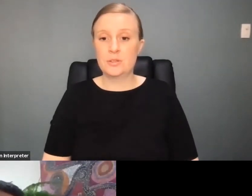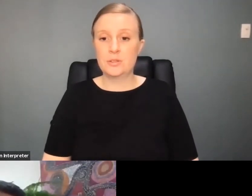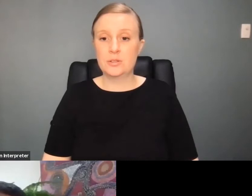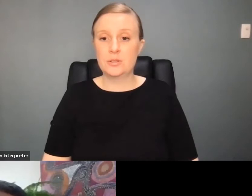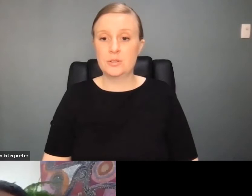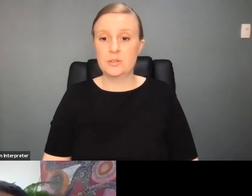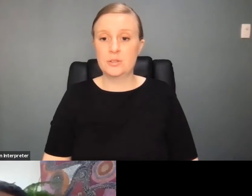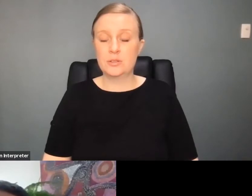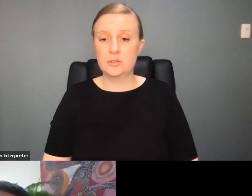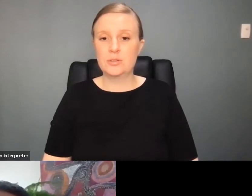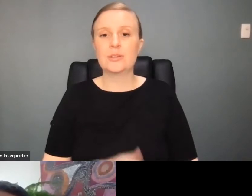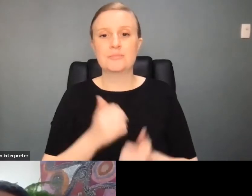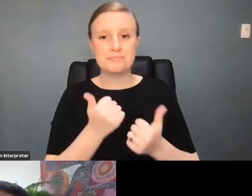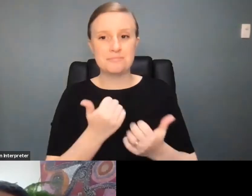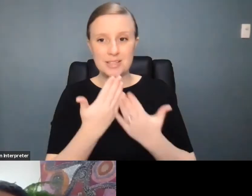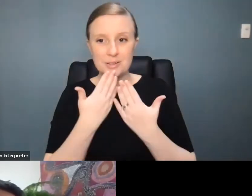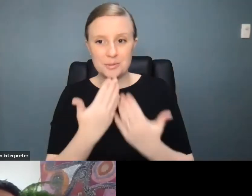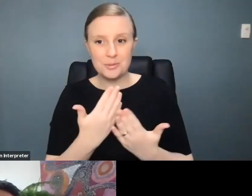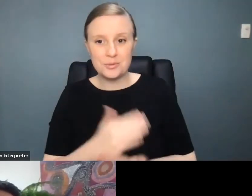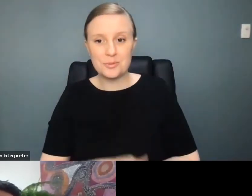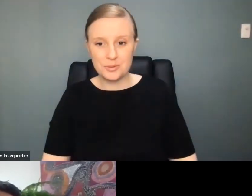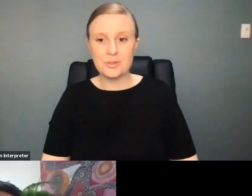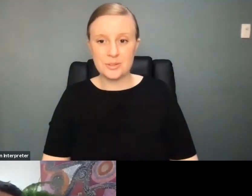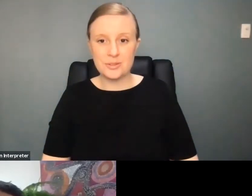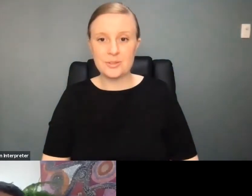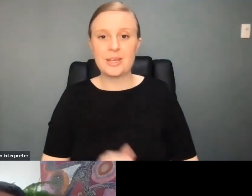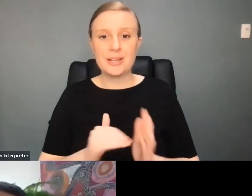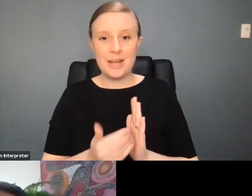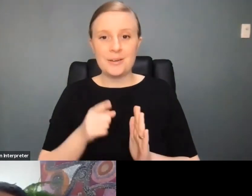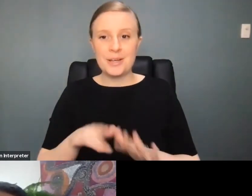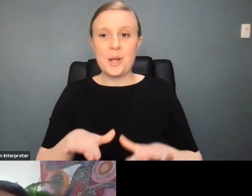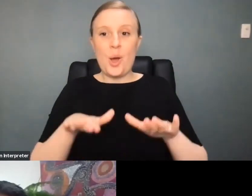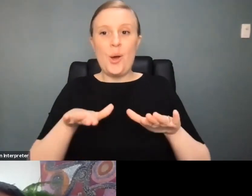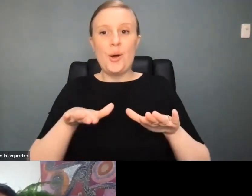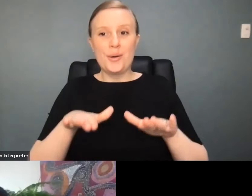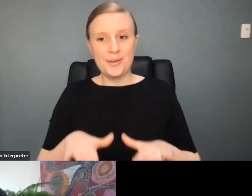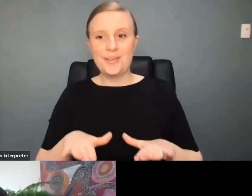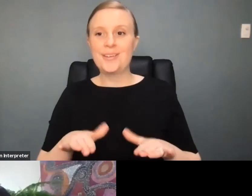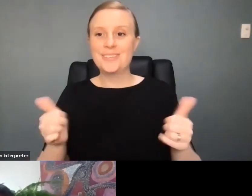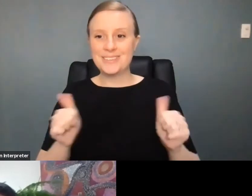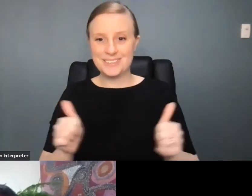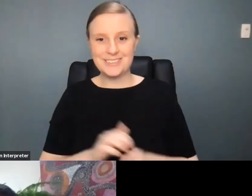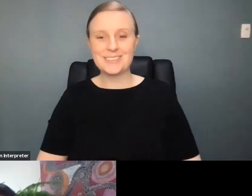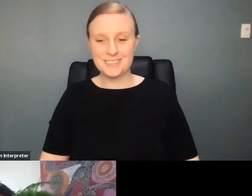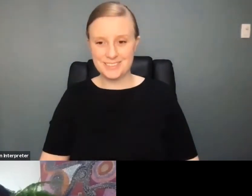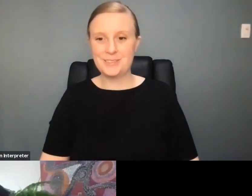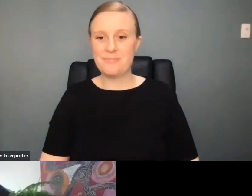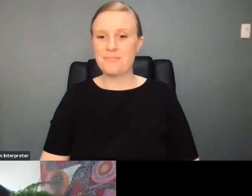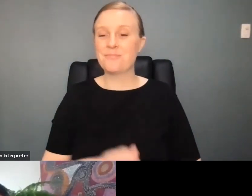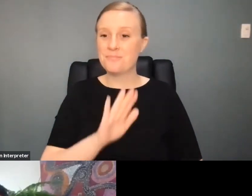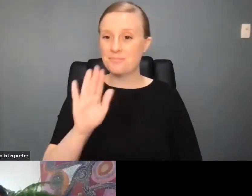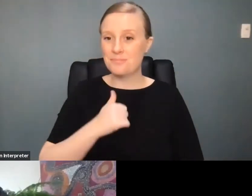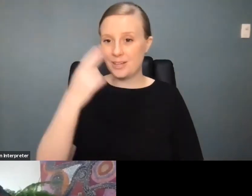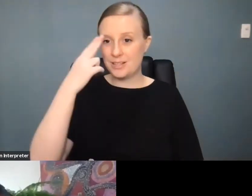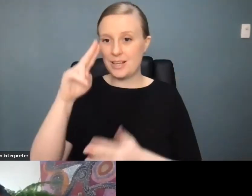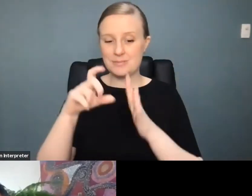That's great. Thank you very much. You get a chance to now have a deep breath, Rachel. Thank you. Hi, everyone. My name's Daniel.